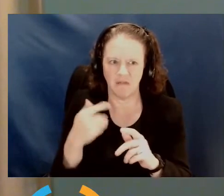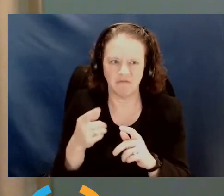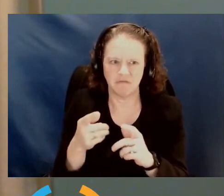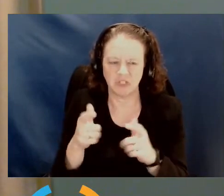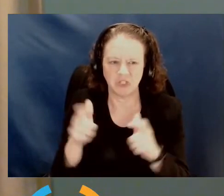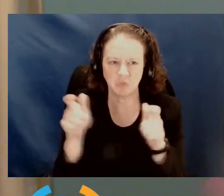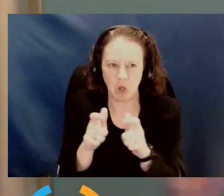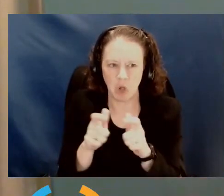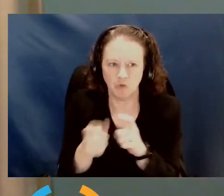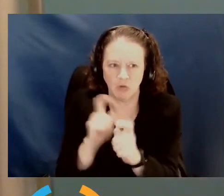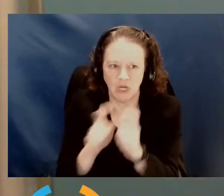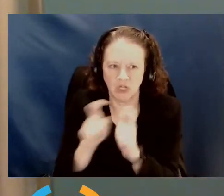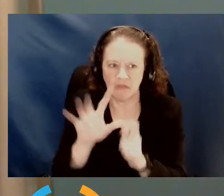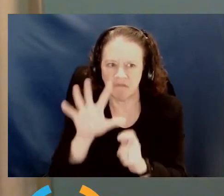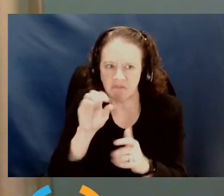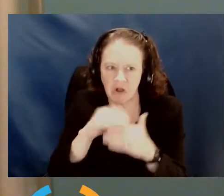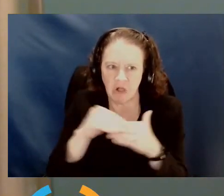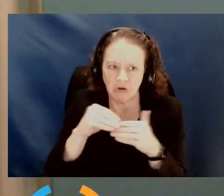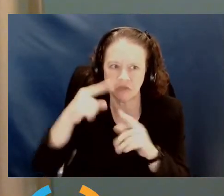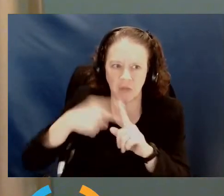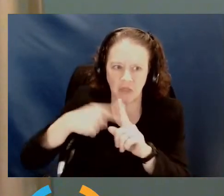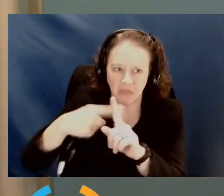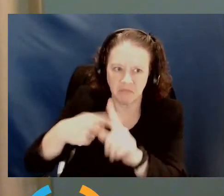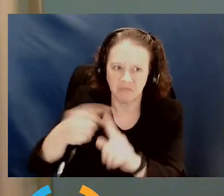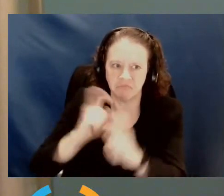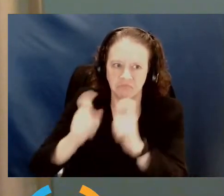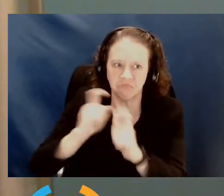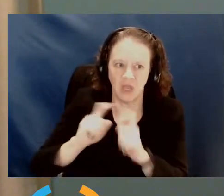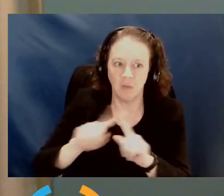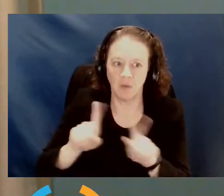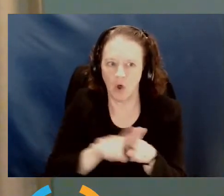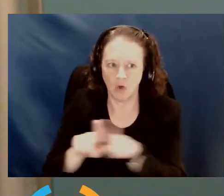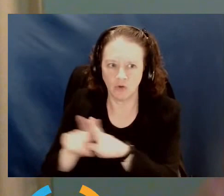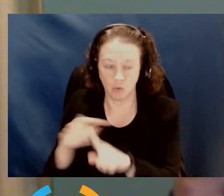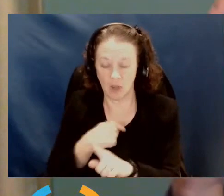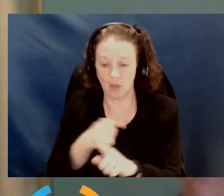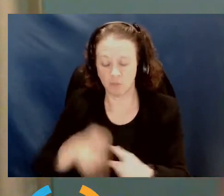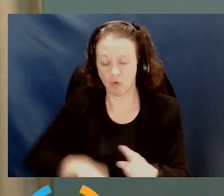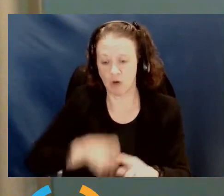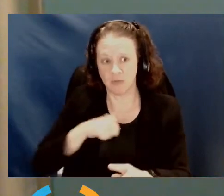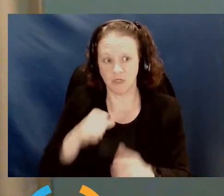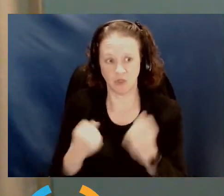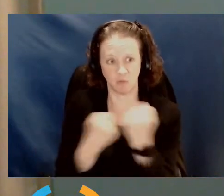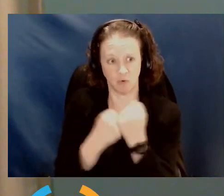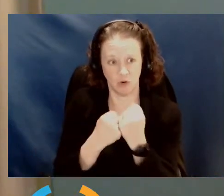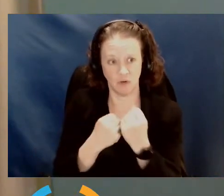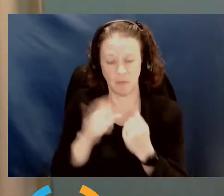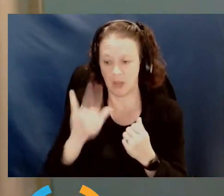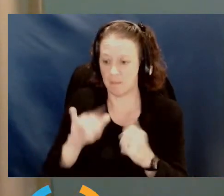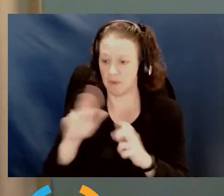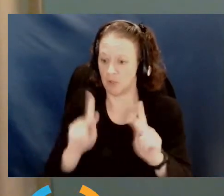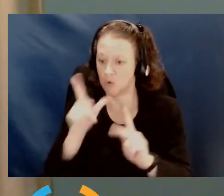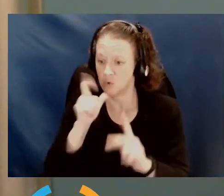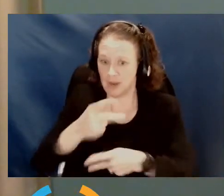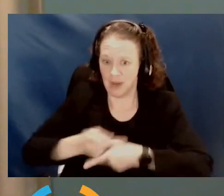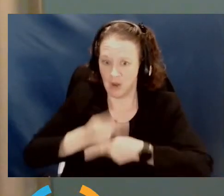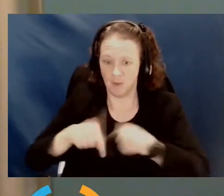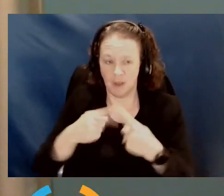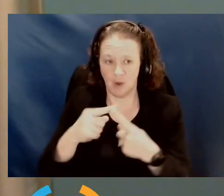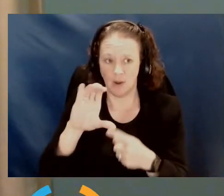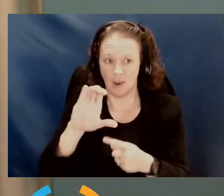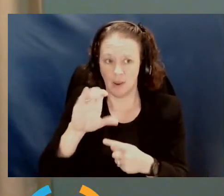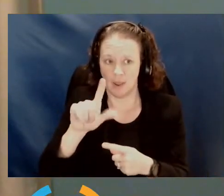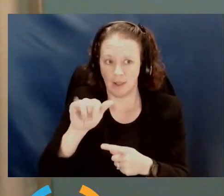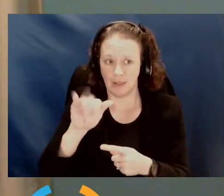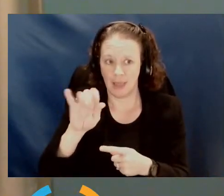think I'm very proud of. But I'm also proud to be supported by folks that care about things like climate change here in Oregon, and they may give me